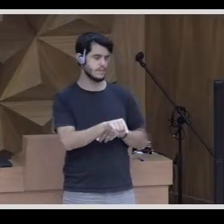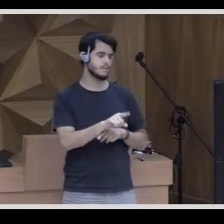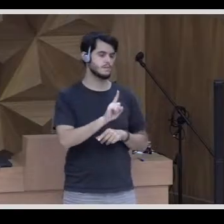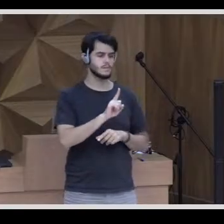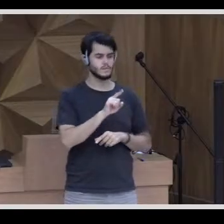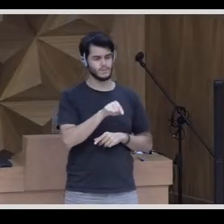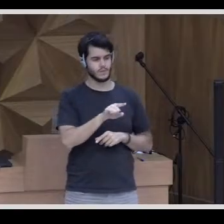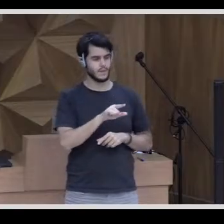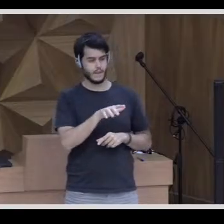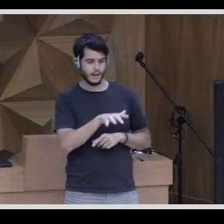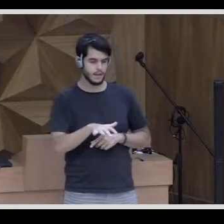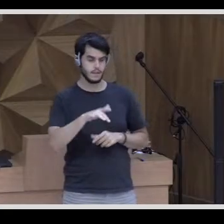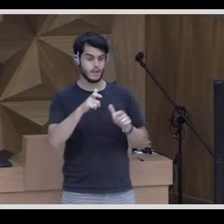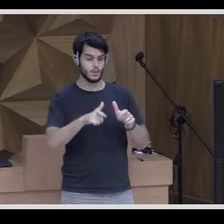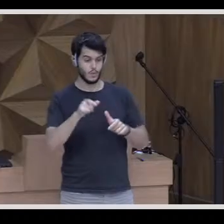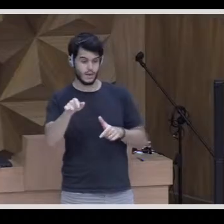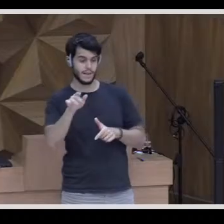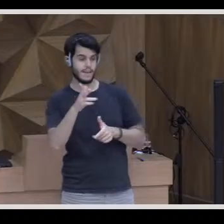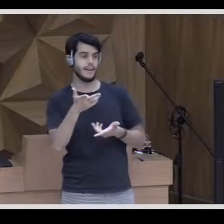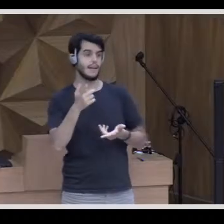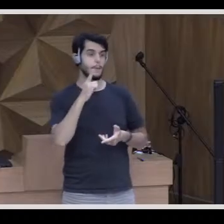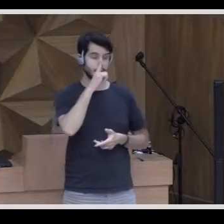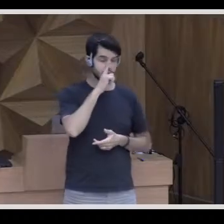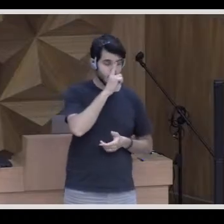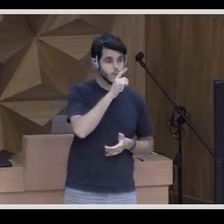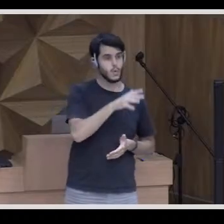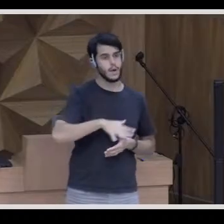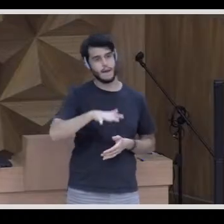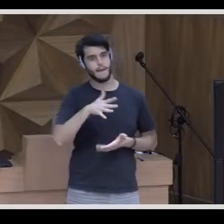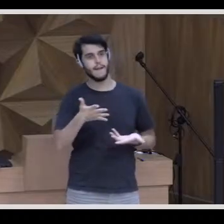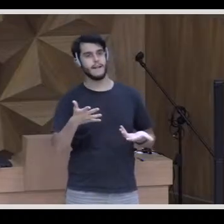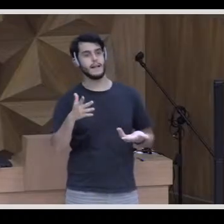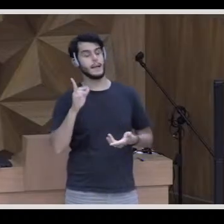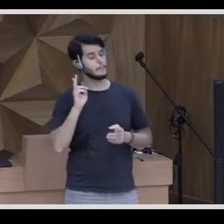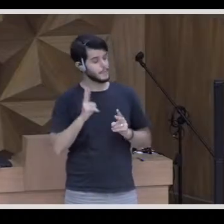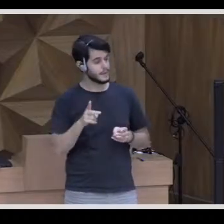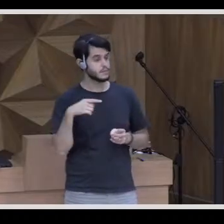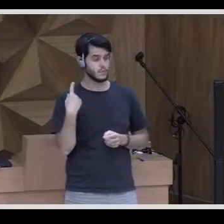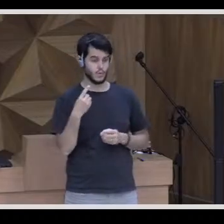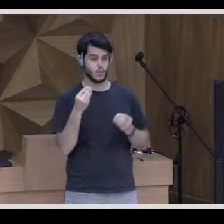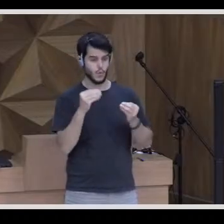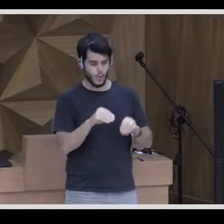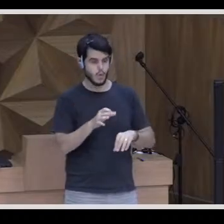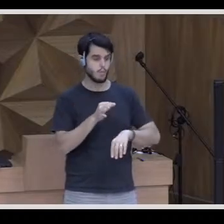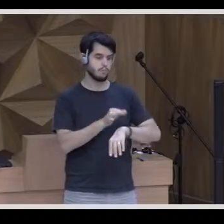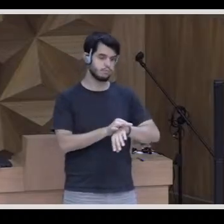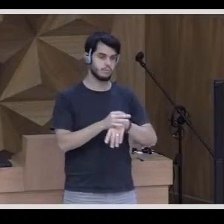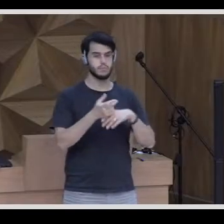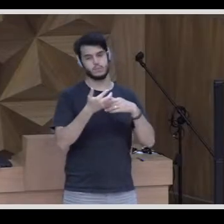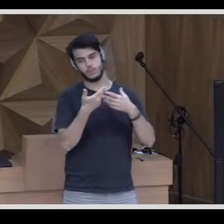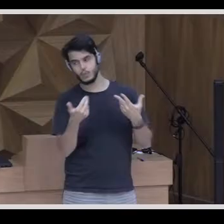even when we started using kind of sensors in addition to the kind of off-the-shelf technology, things either